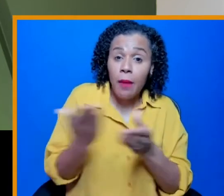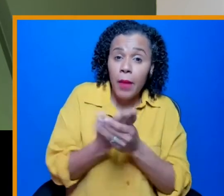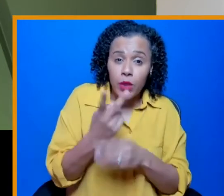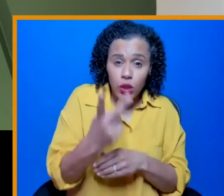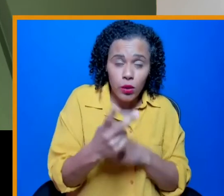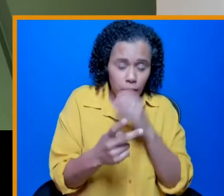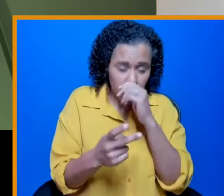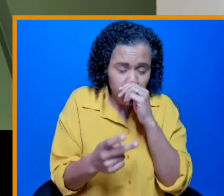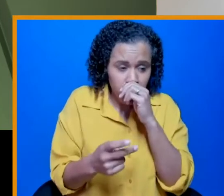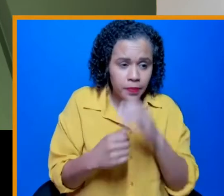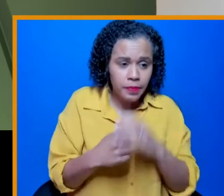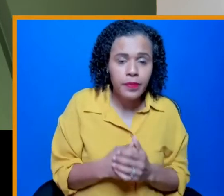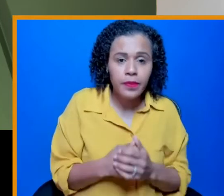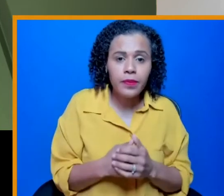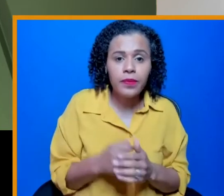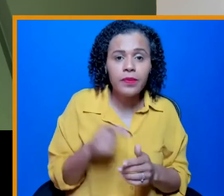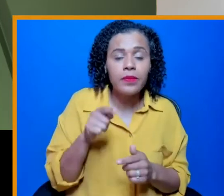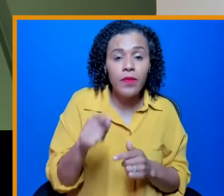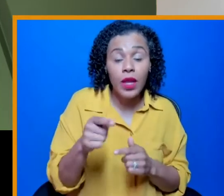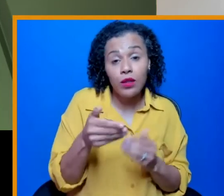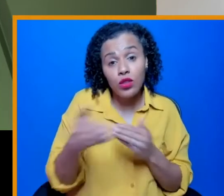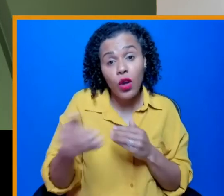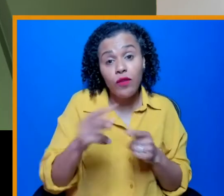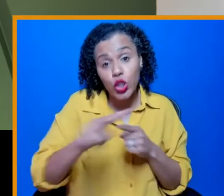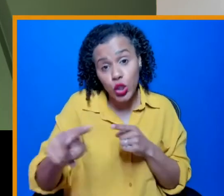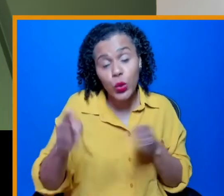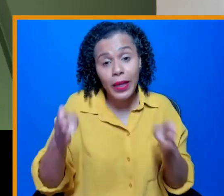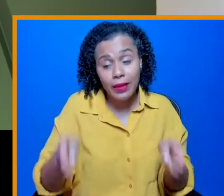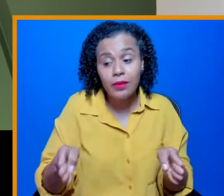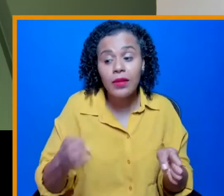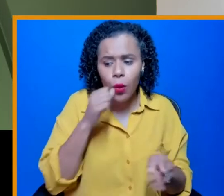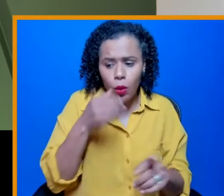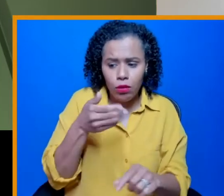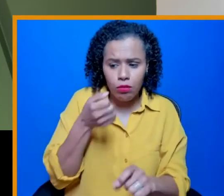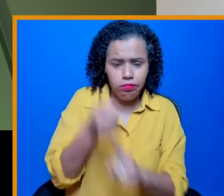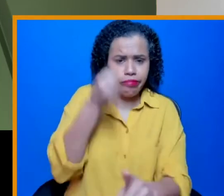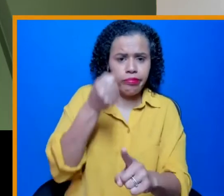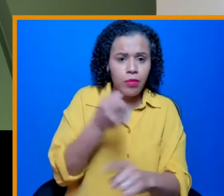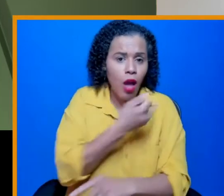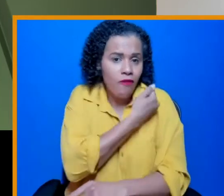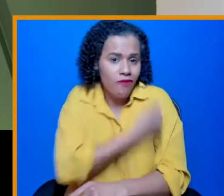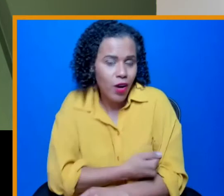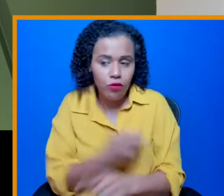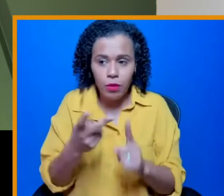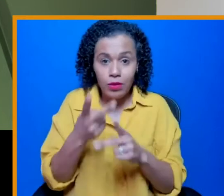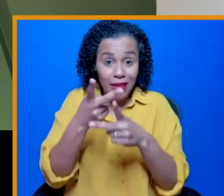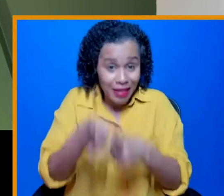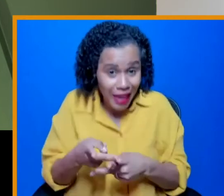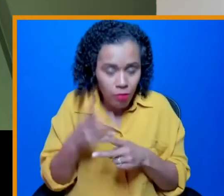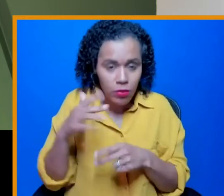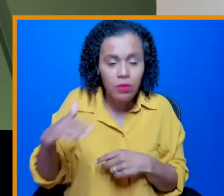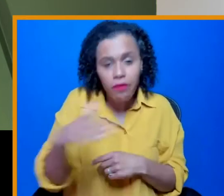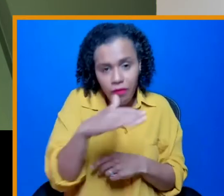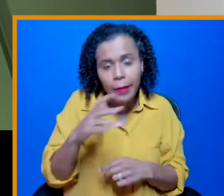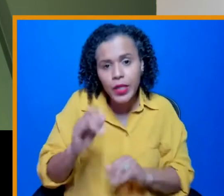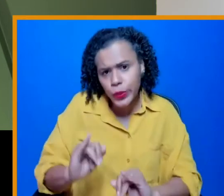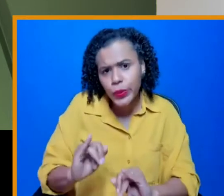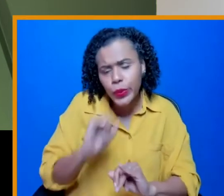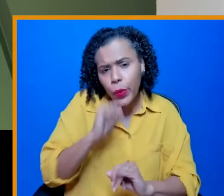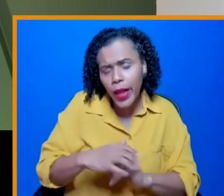in just over a fortnight, which will particularly hit the vulnerable and their carers and their families really hard.